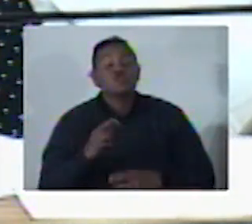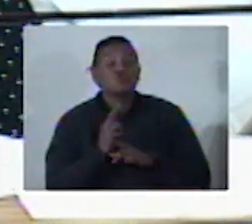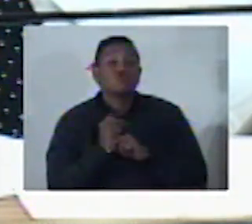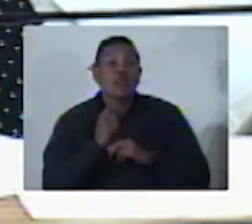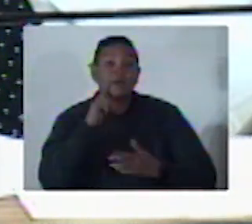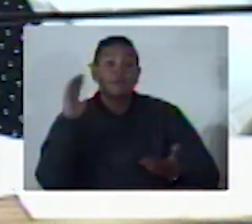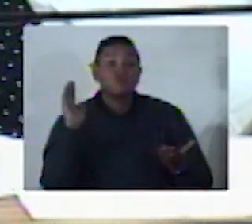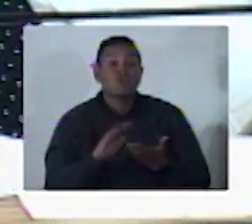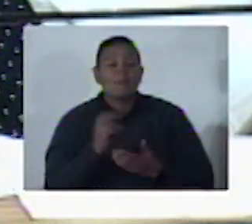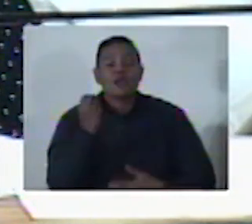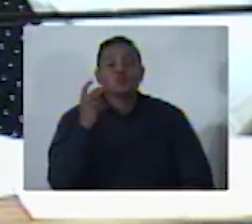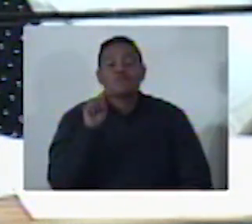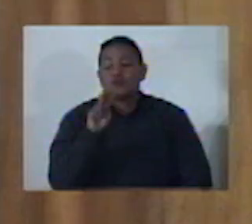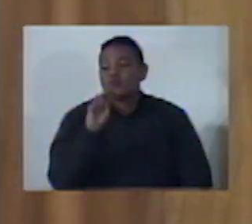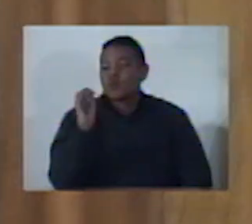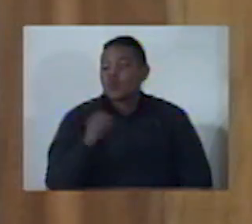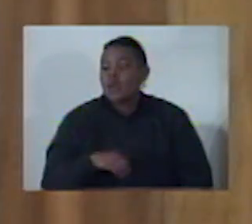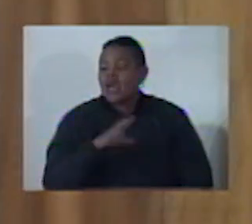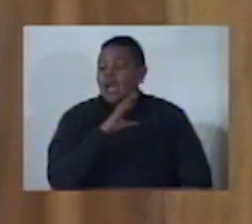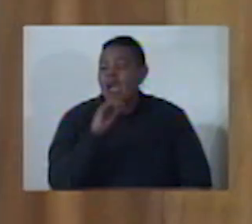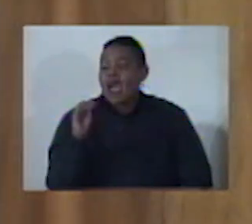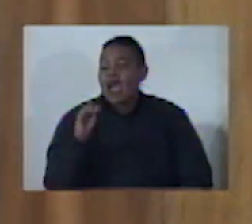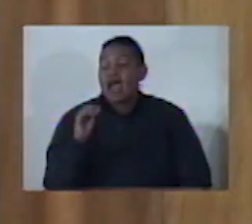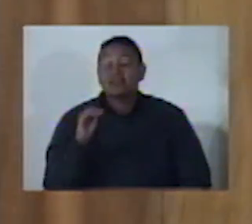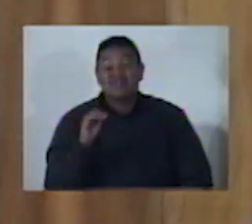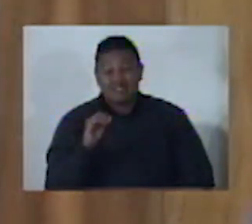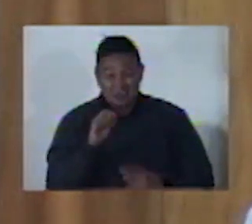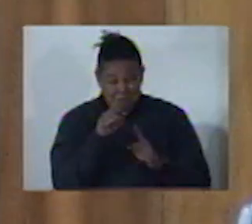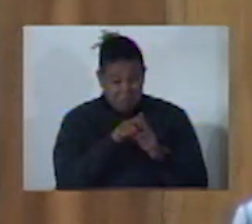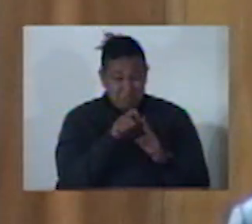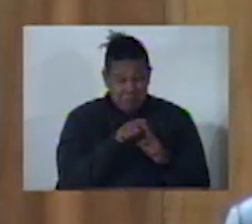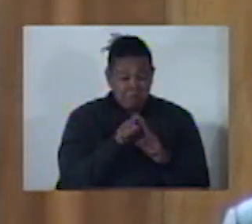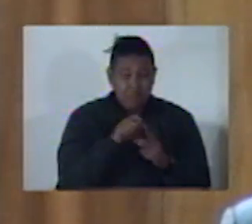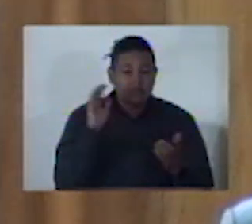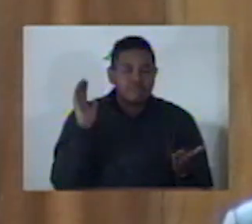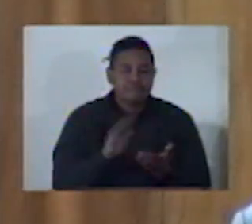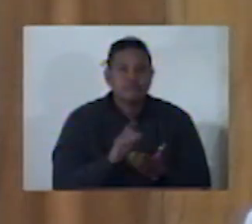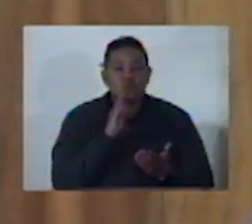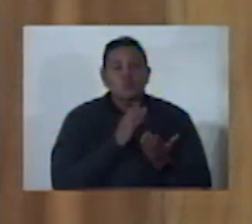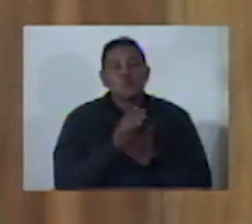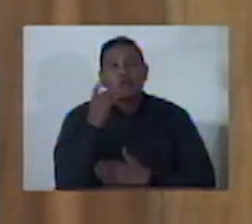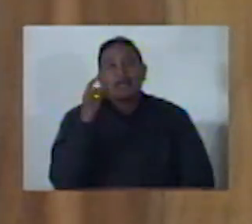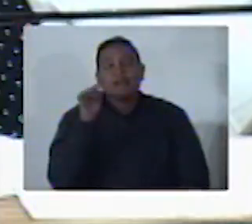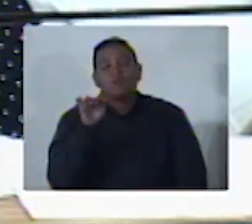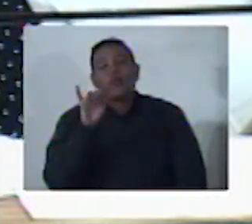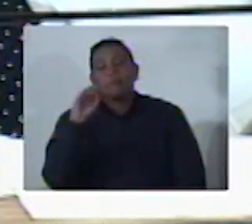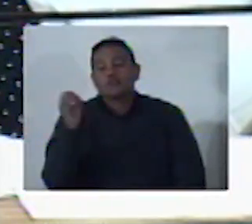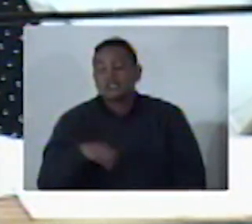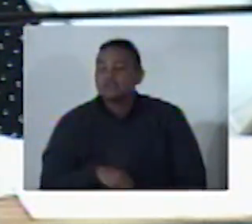by 12.2%, and aggravated assault fell by